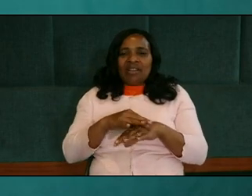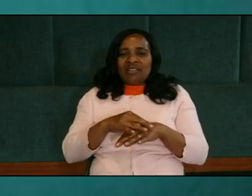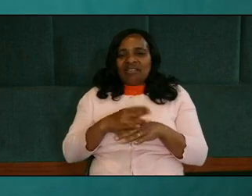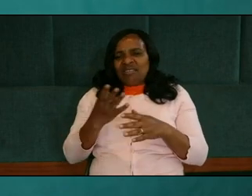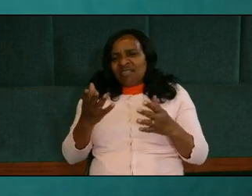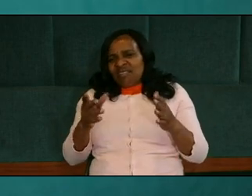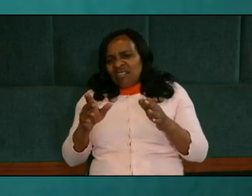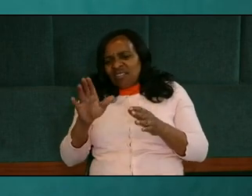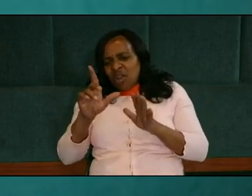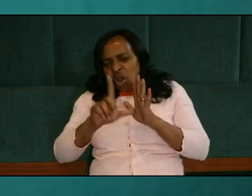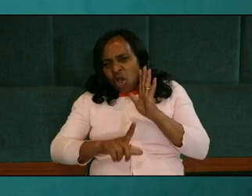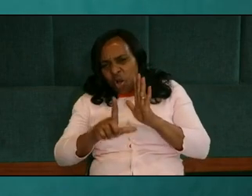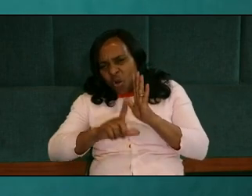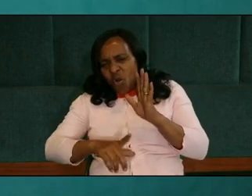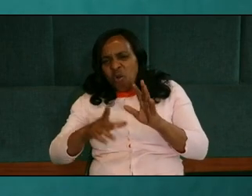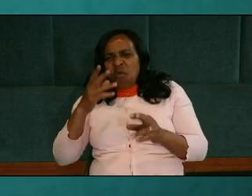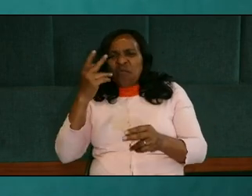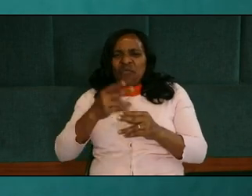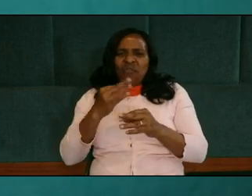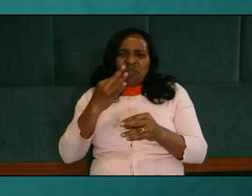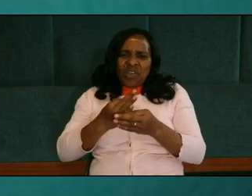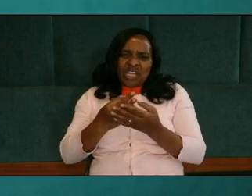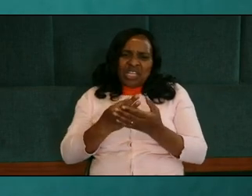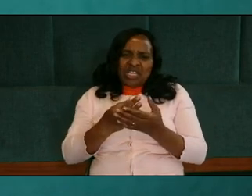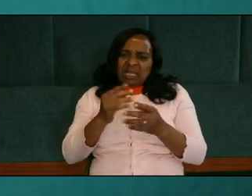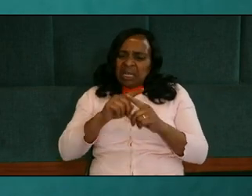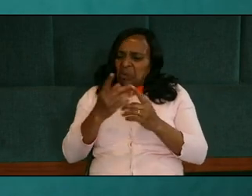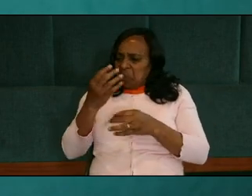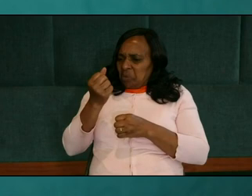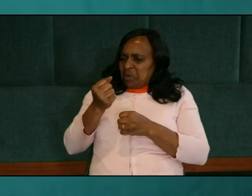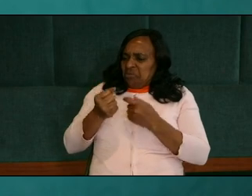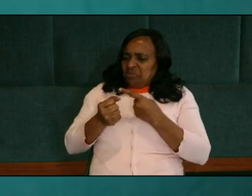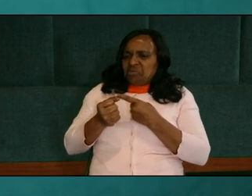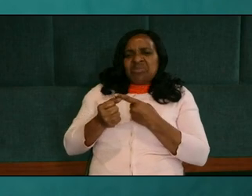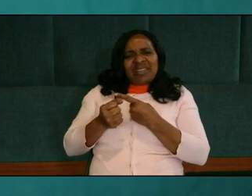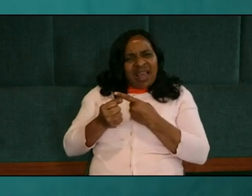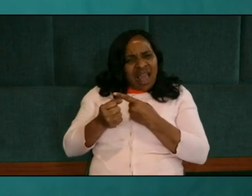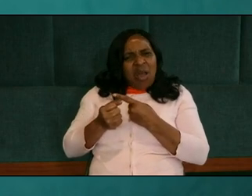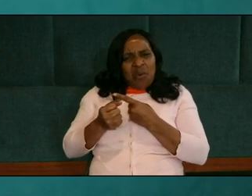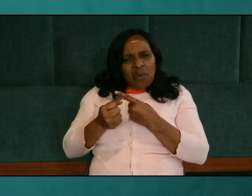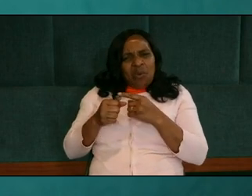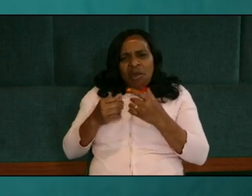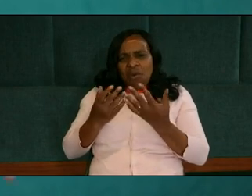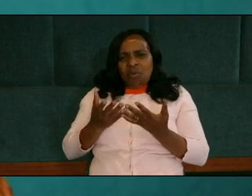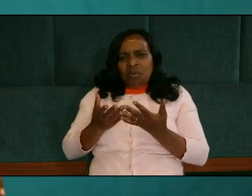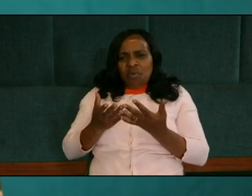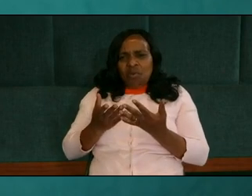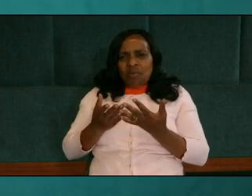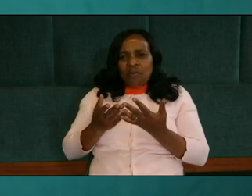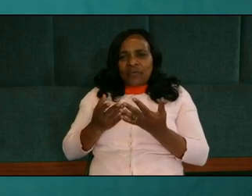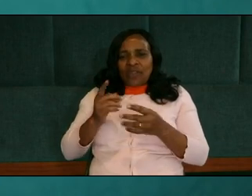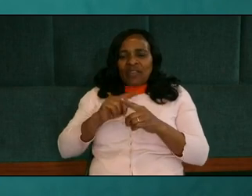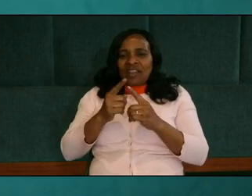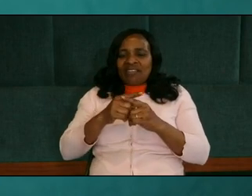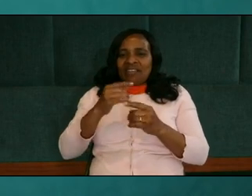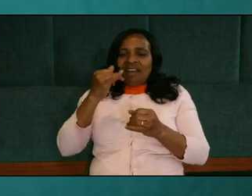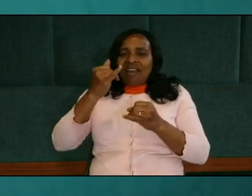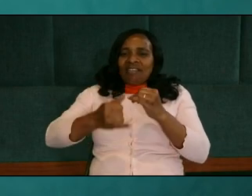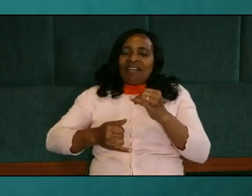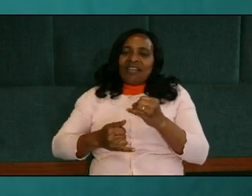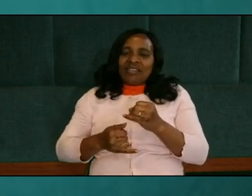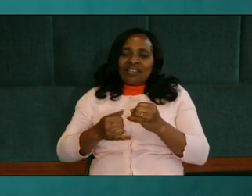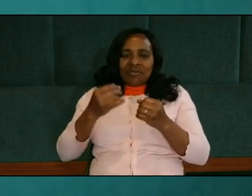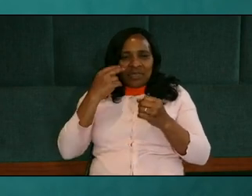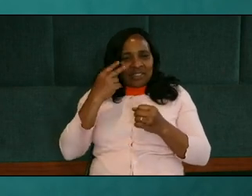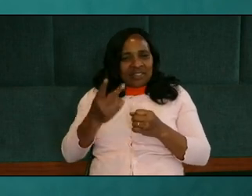faith to me, like even holding on to that fact of like it's so long. Then, on the other end, I'd look at the